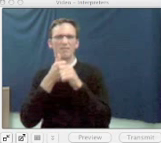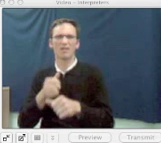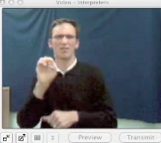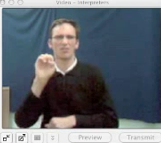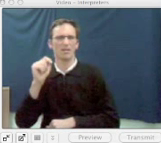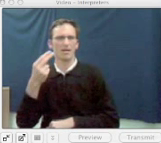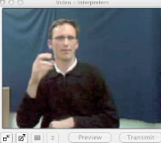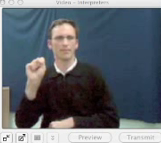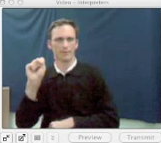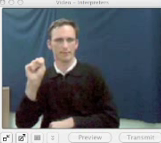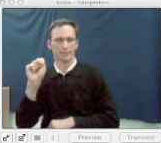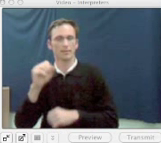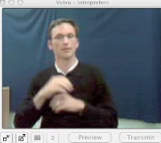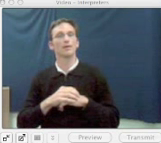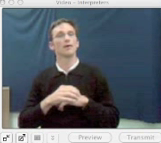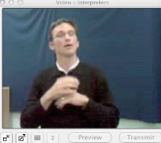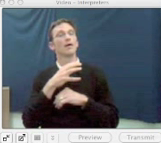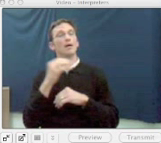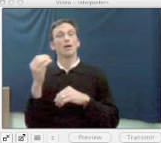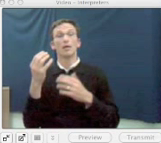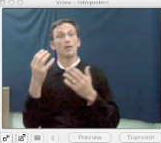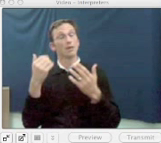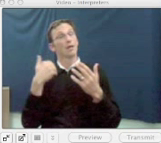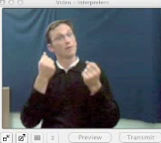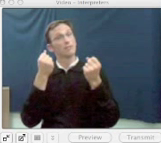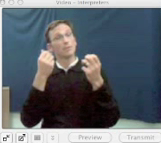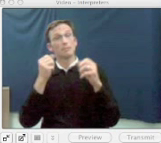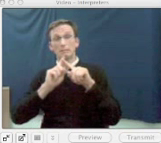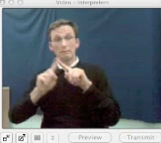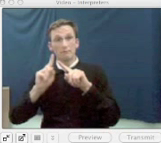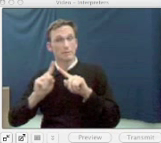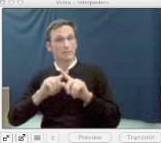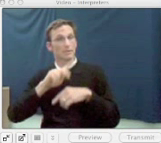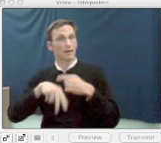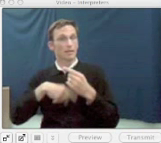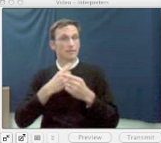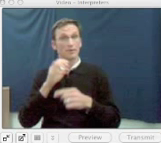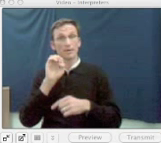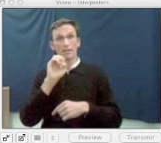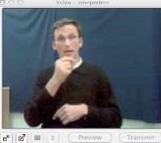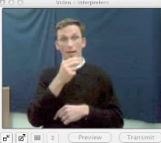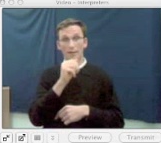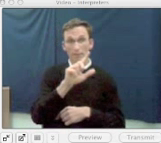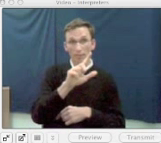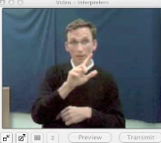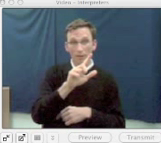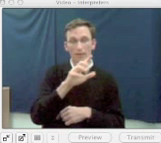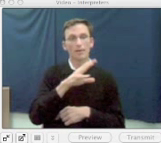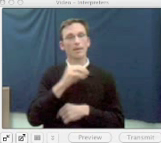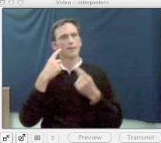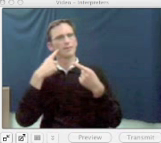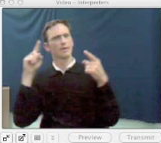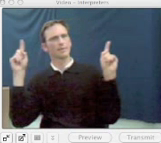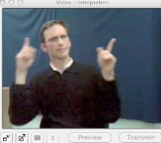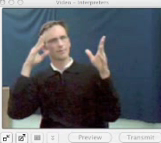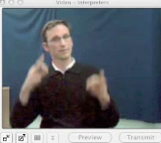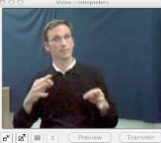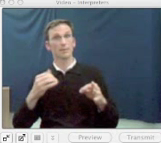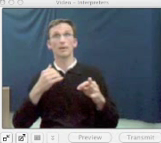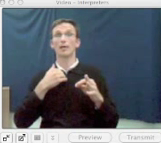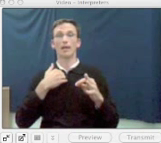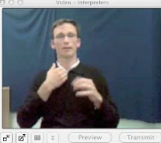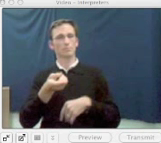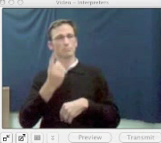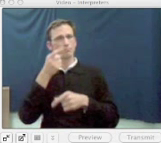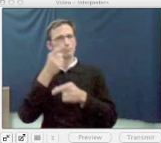And that there are a multitude of potential ethical and effective decisions. Not just one right answer, but several